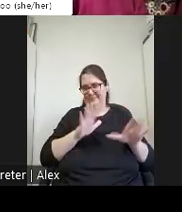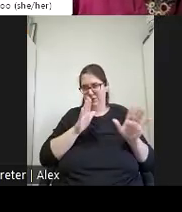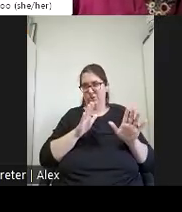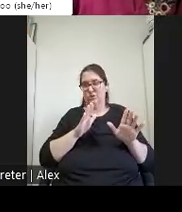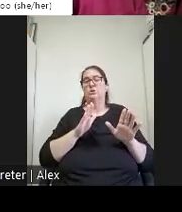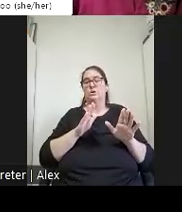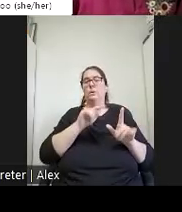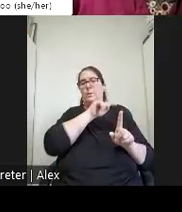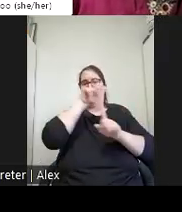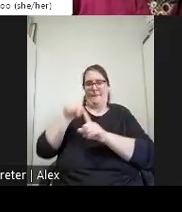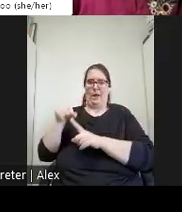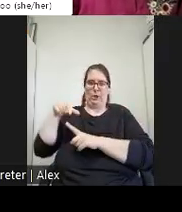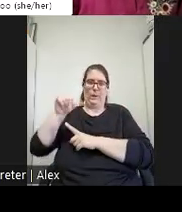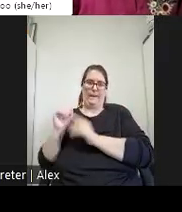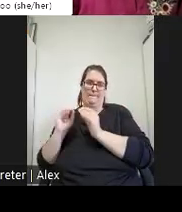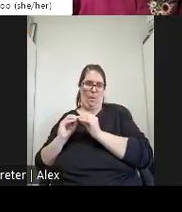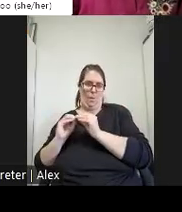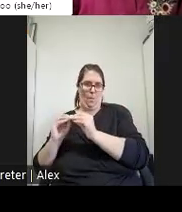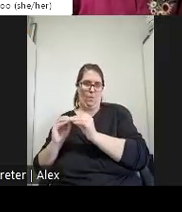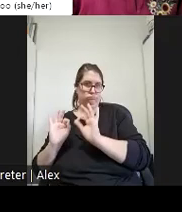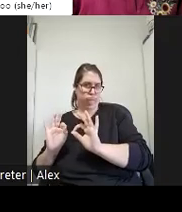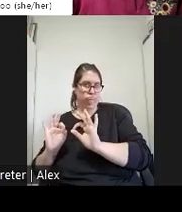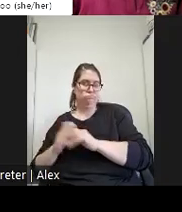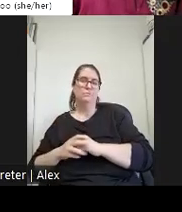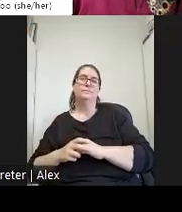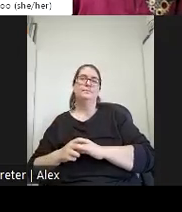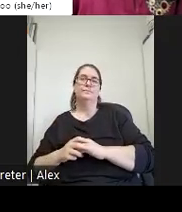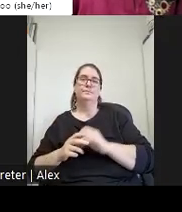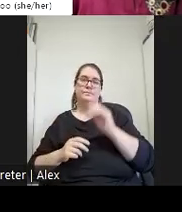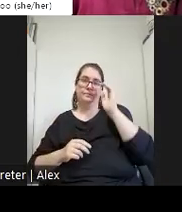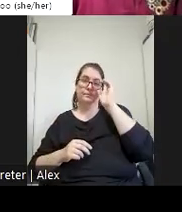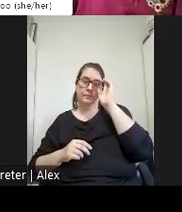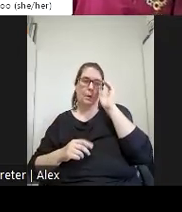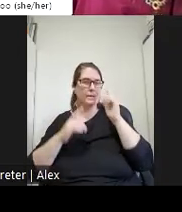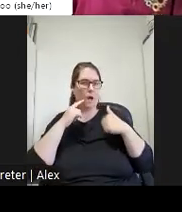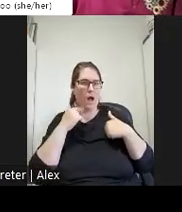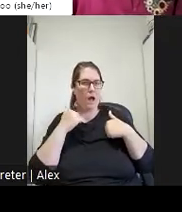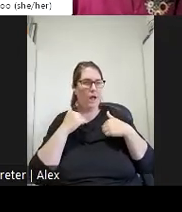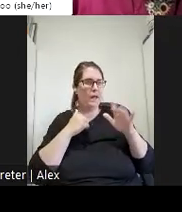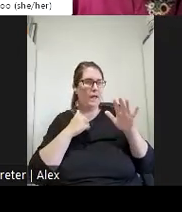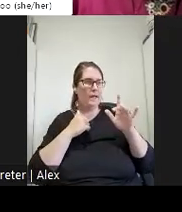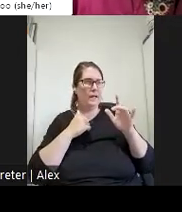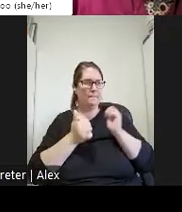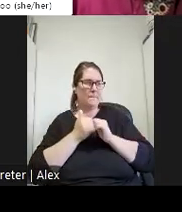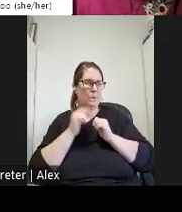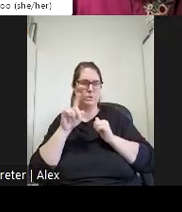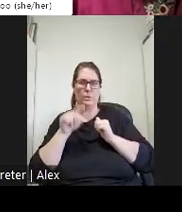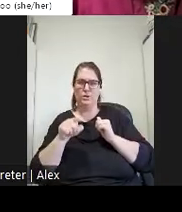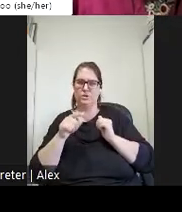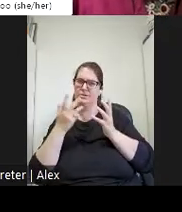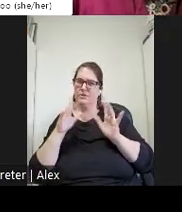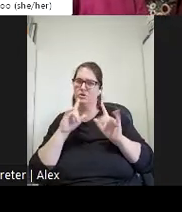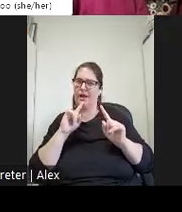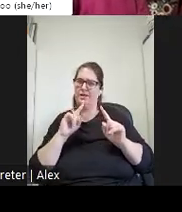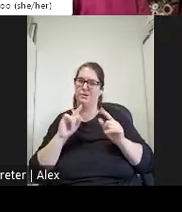come back to it. And I think I covered a whole bunch of questions in one, like the way I